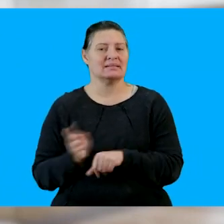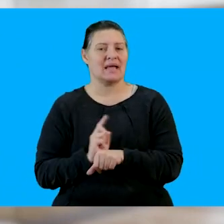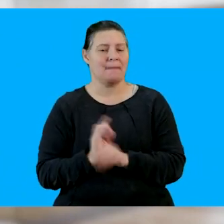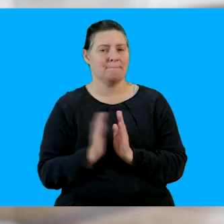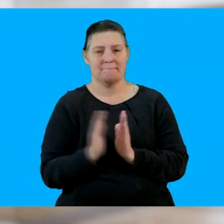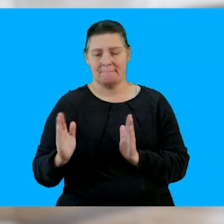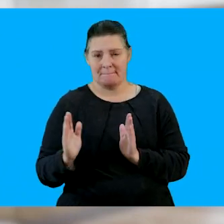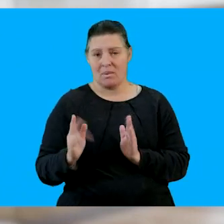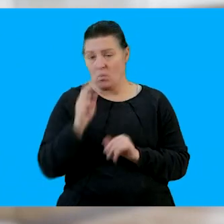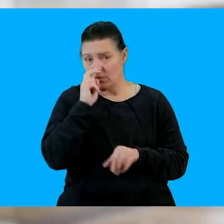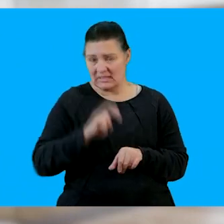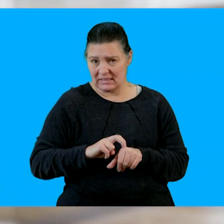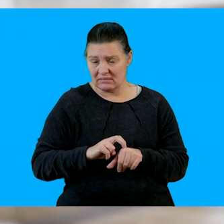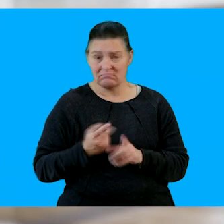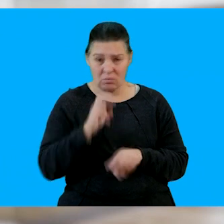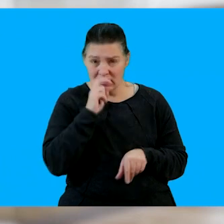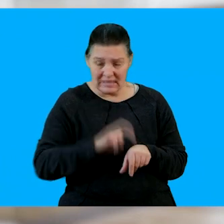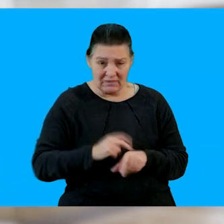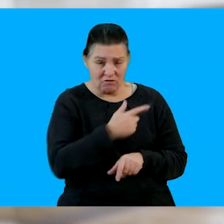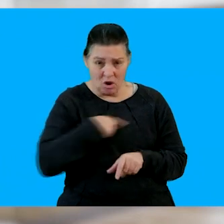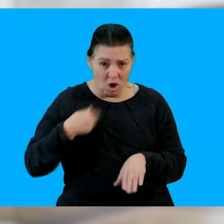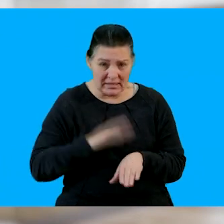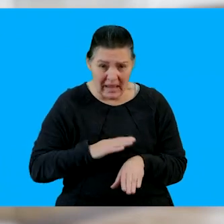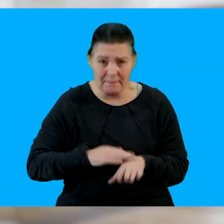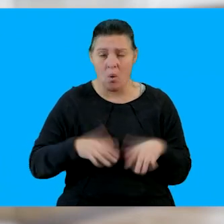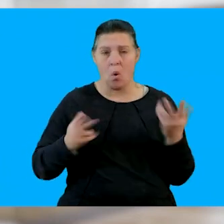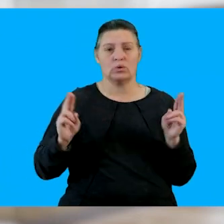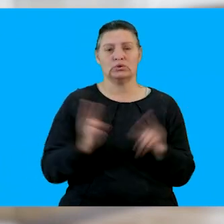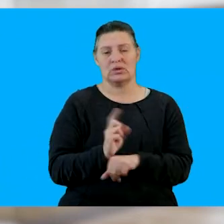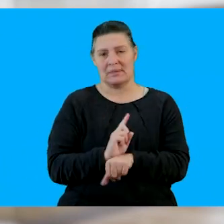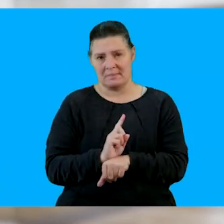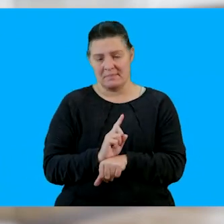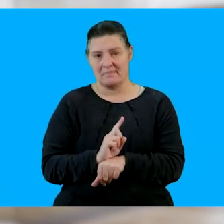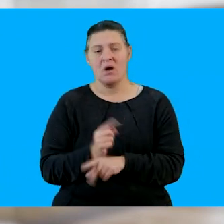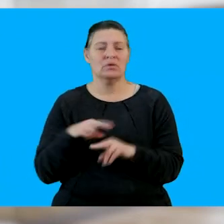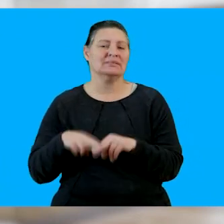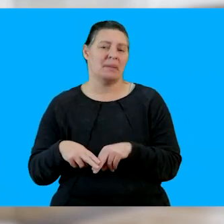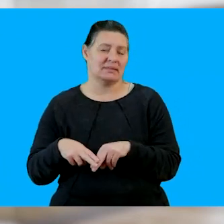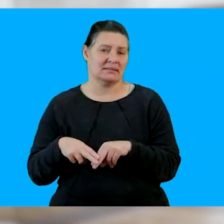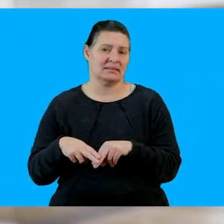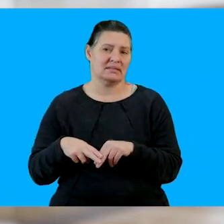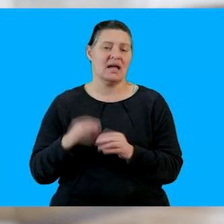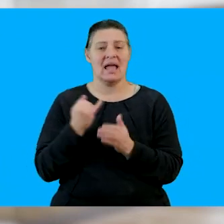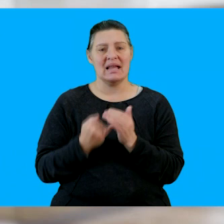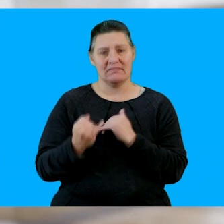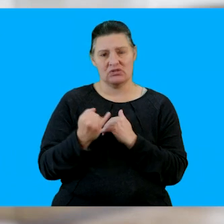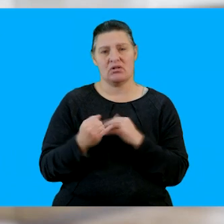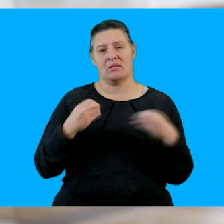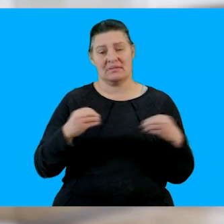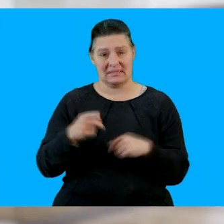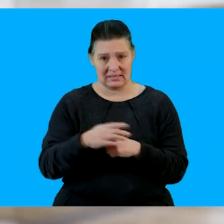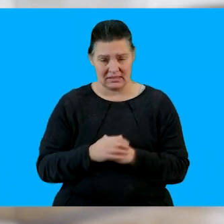the period that they need. Do they need money for a long period of time or for a short period of time? So it depends on an